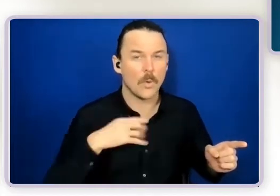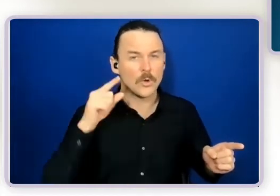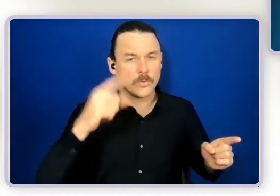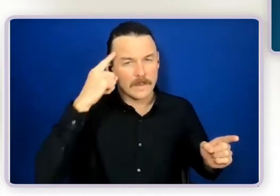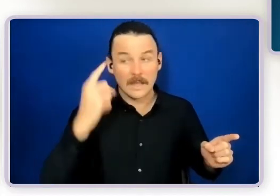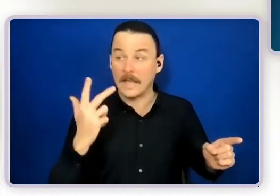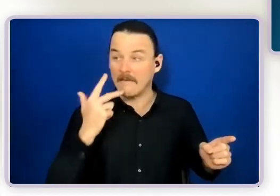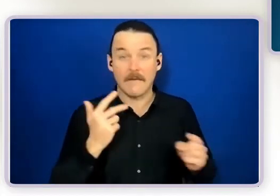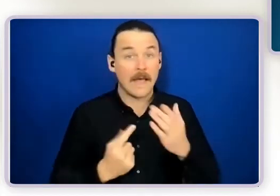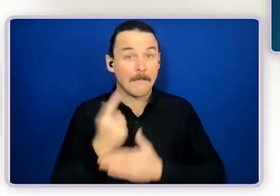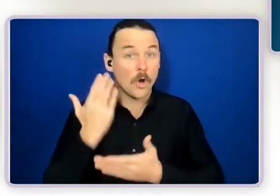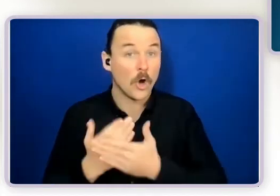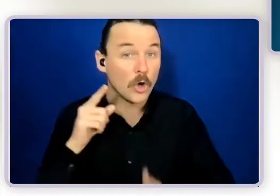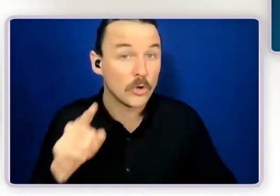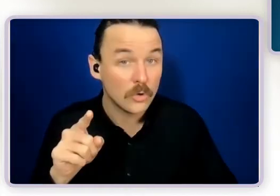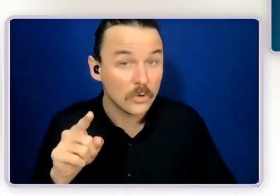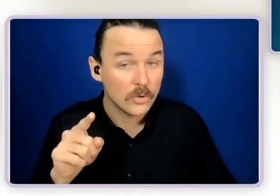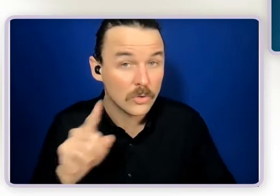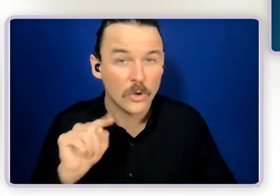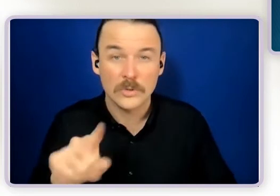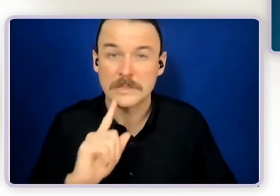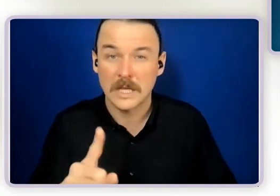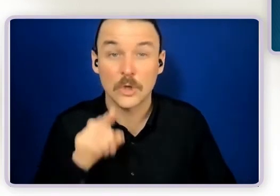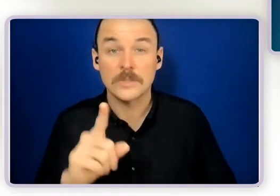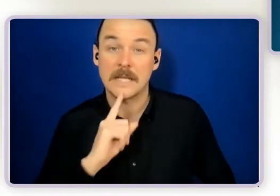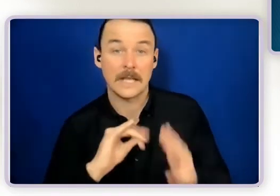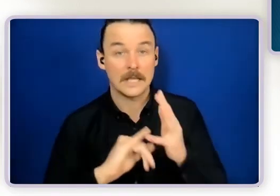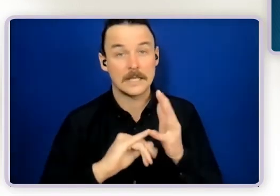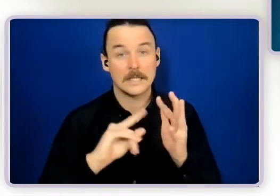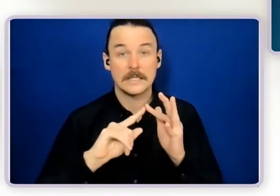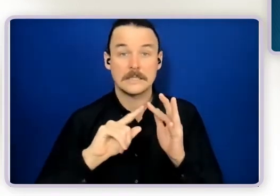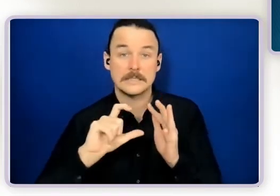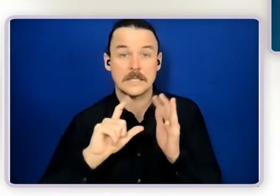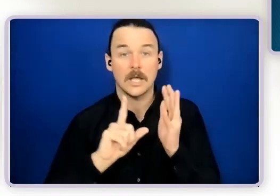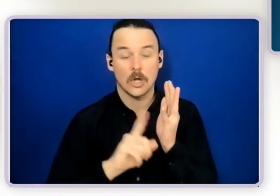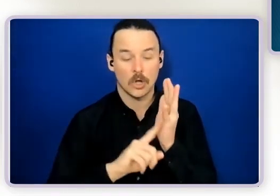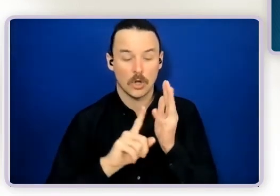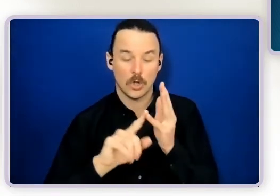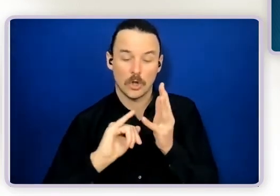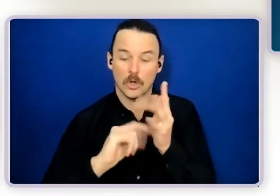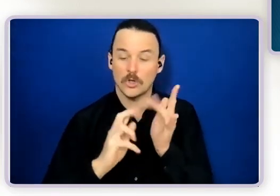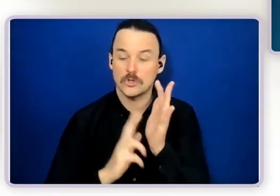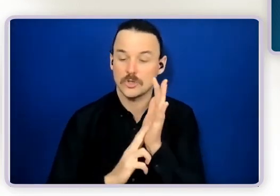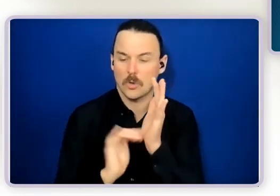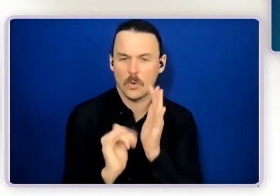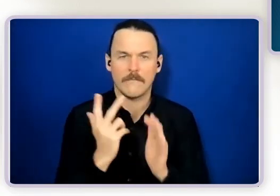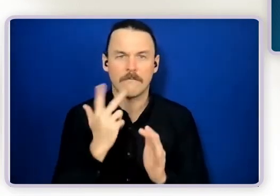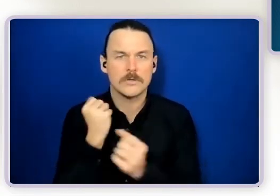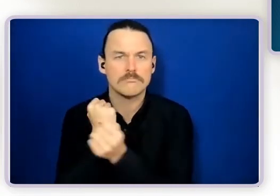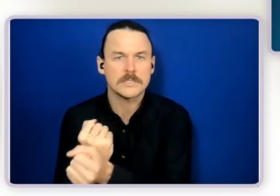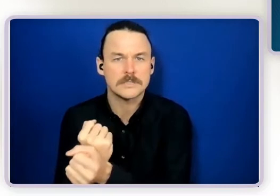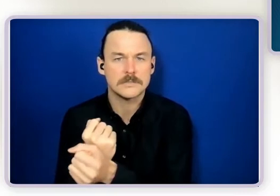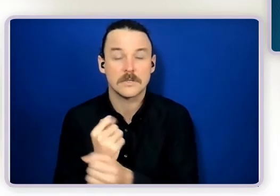would you call it? Would you call it seclusion, or would you call it false imprisonment? Would you call it restraint, or would you